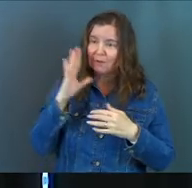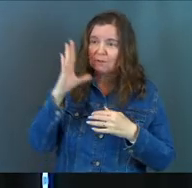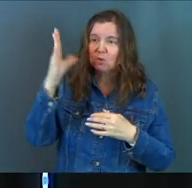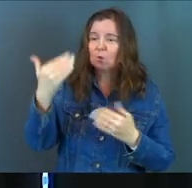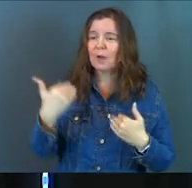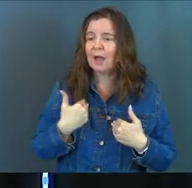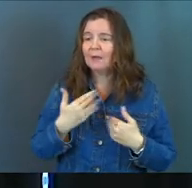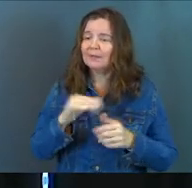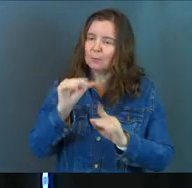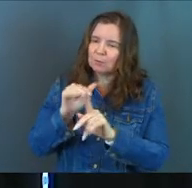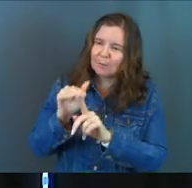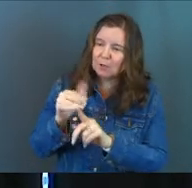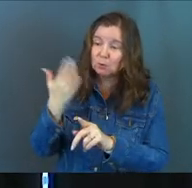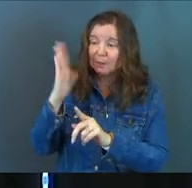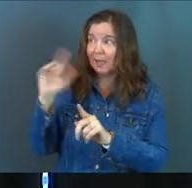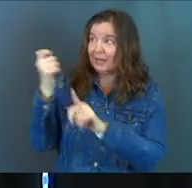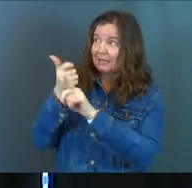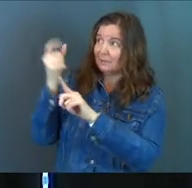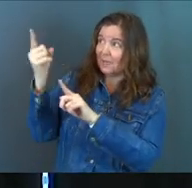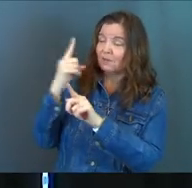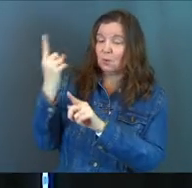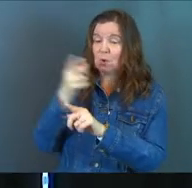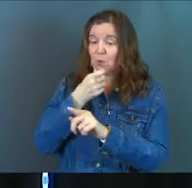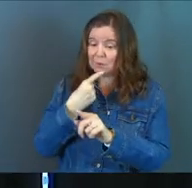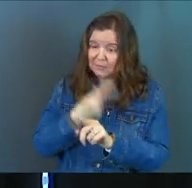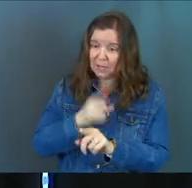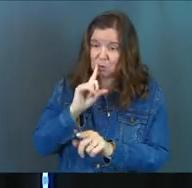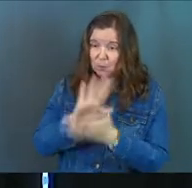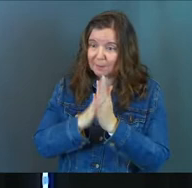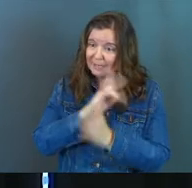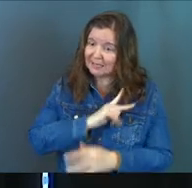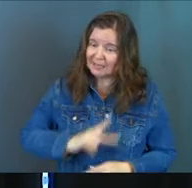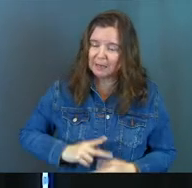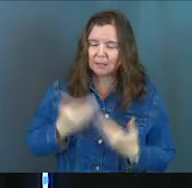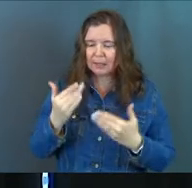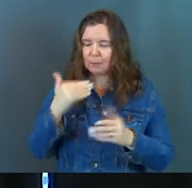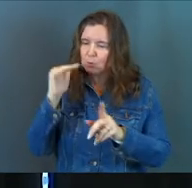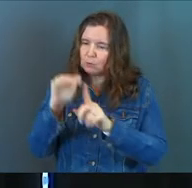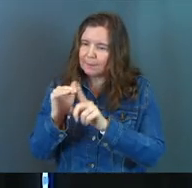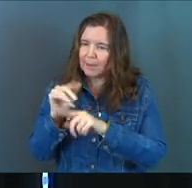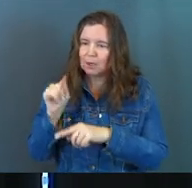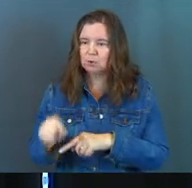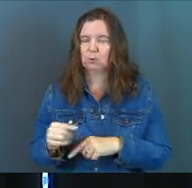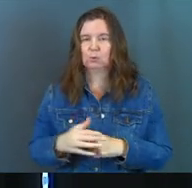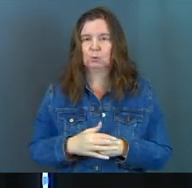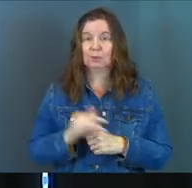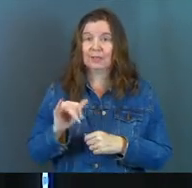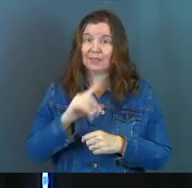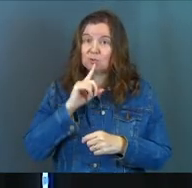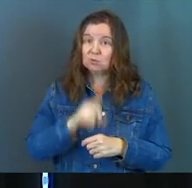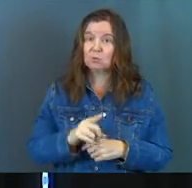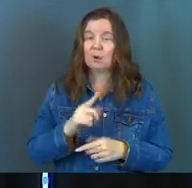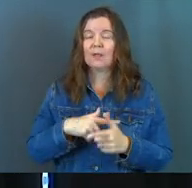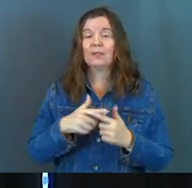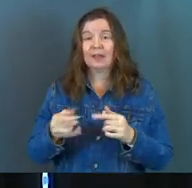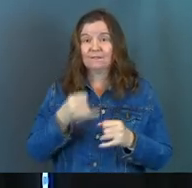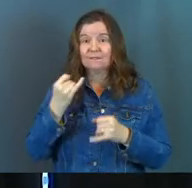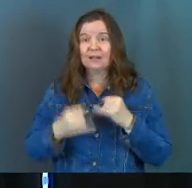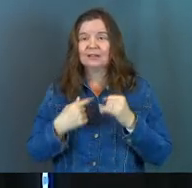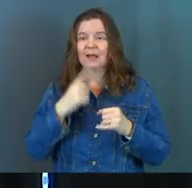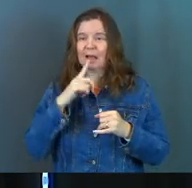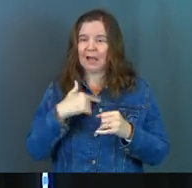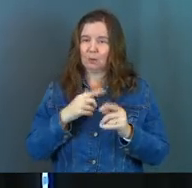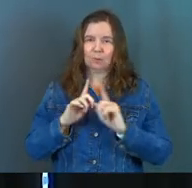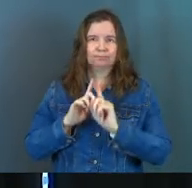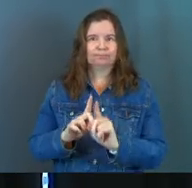future, David. Let me remind you that God himself is the one who said you will be king. Let me just remind you, David, that that's true." And then finally, he says,